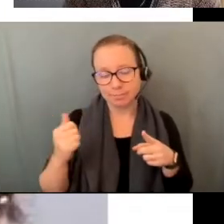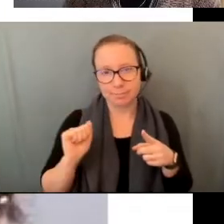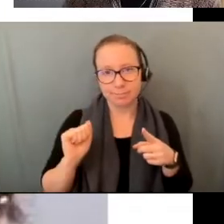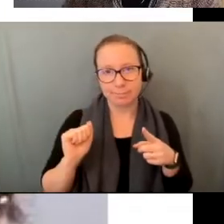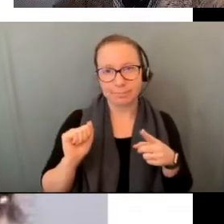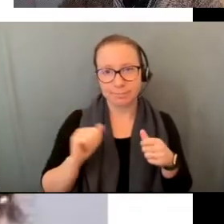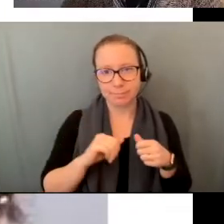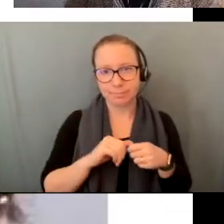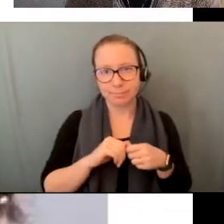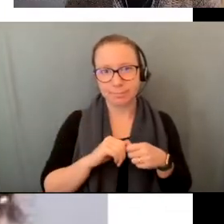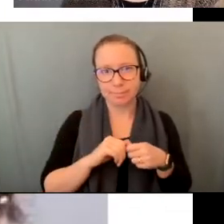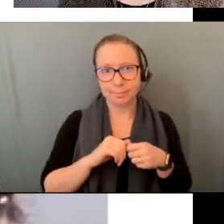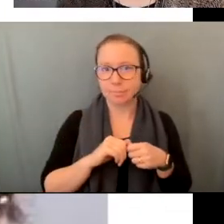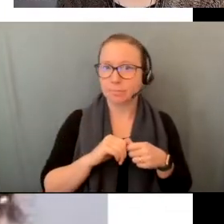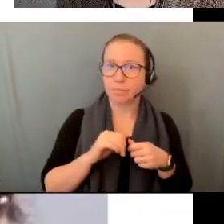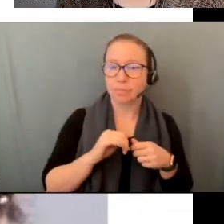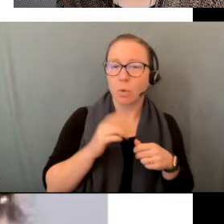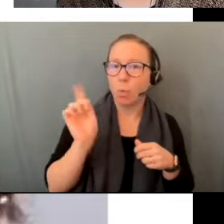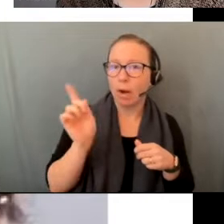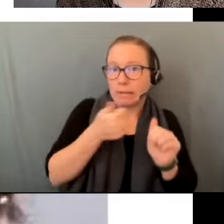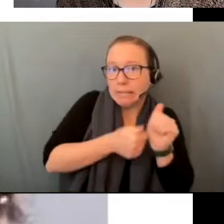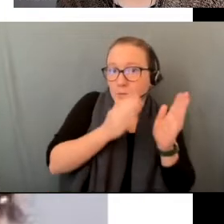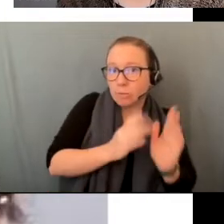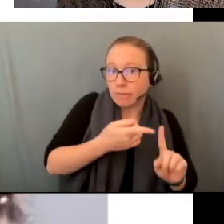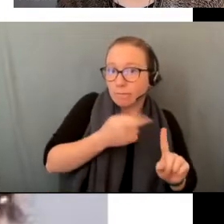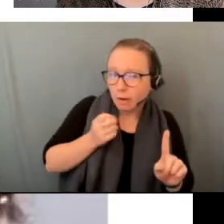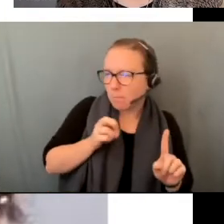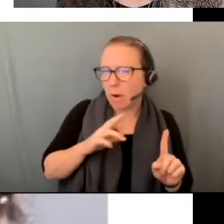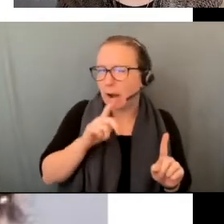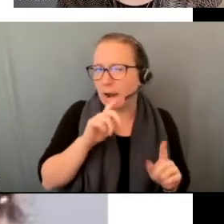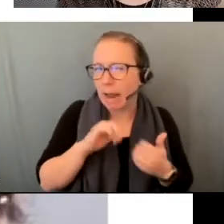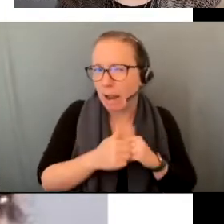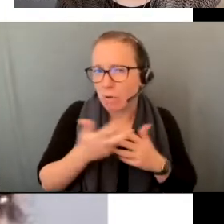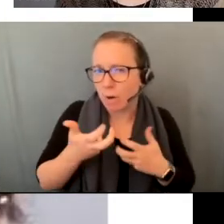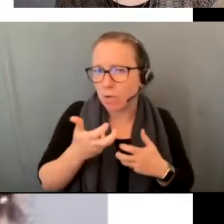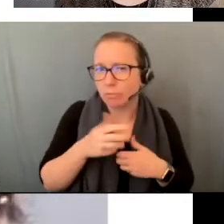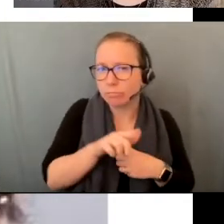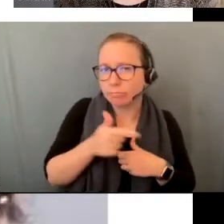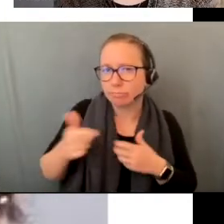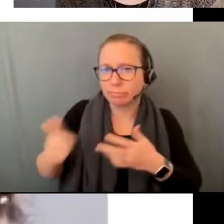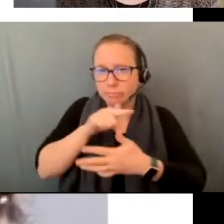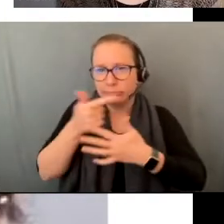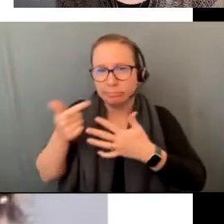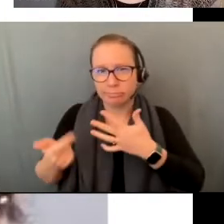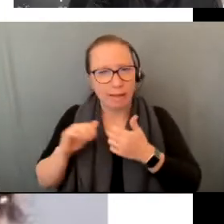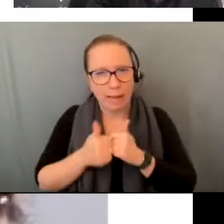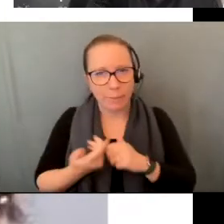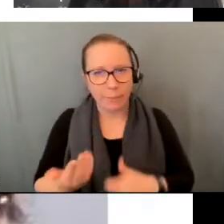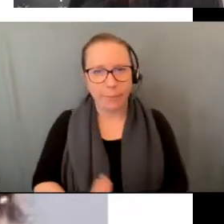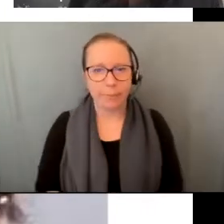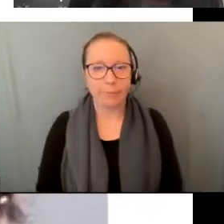from where each person hails, or how do you want to hand off the baton?